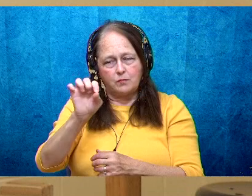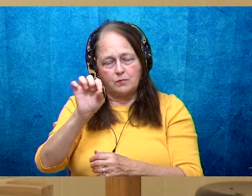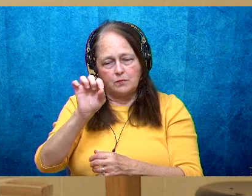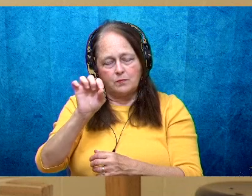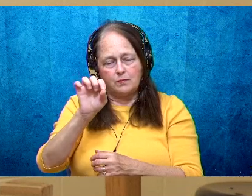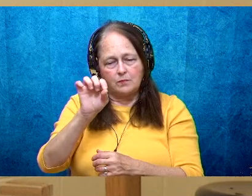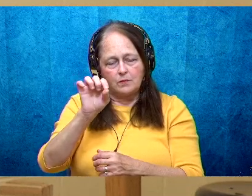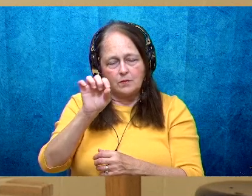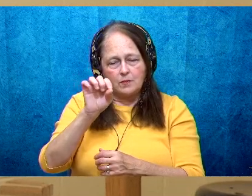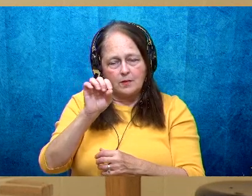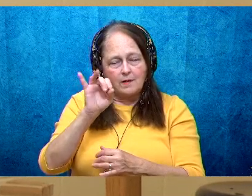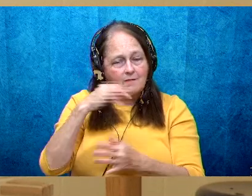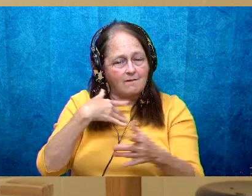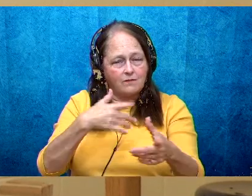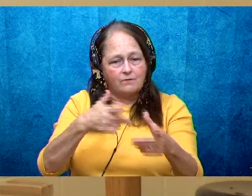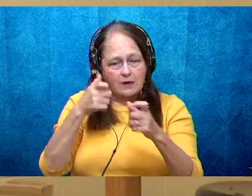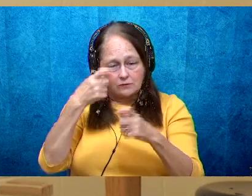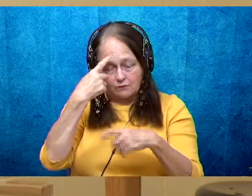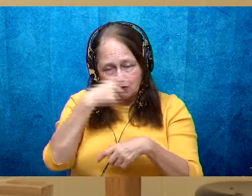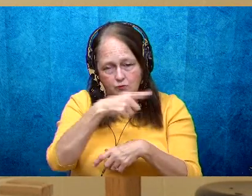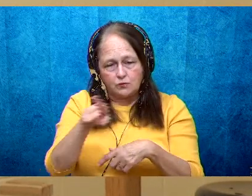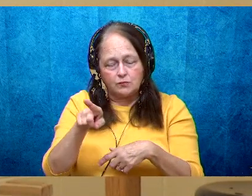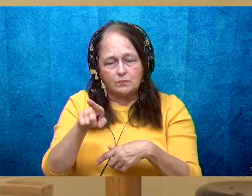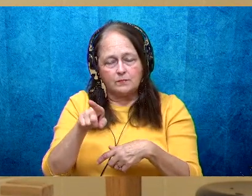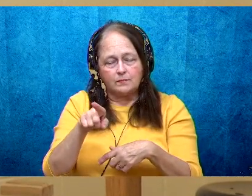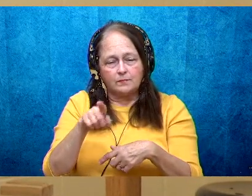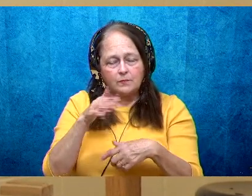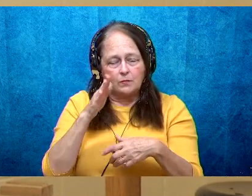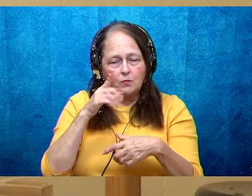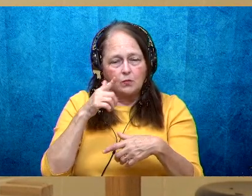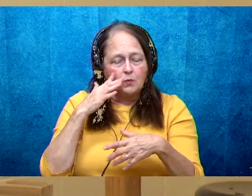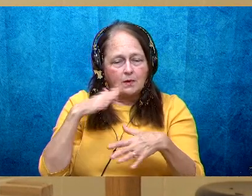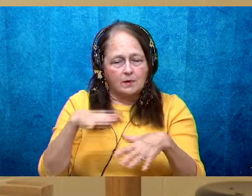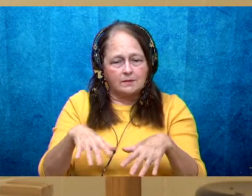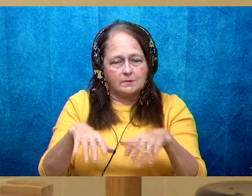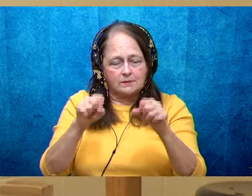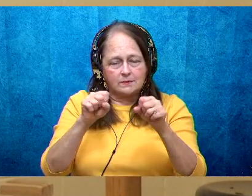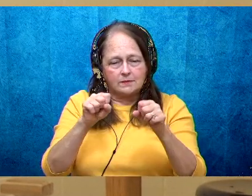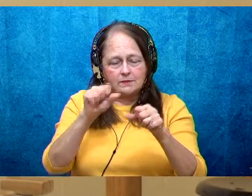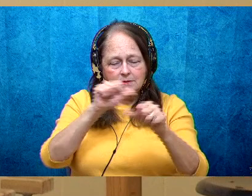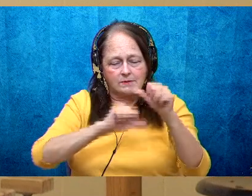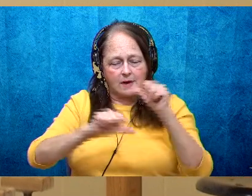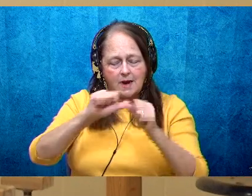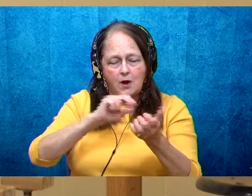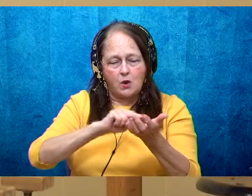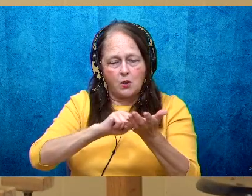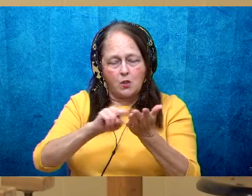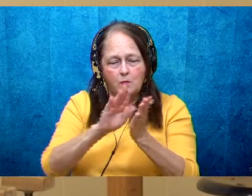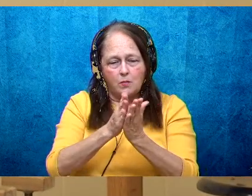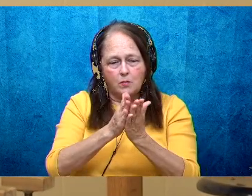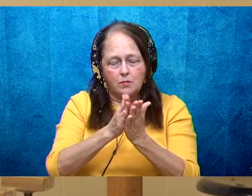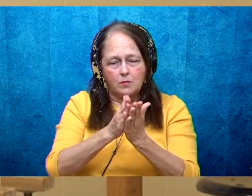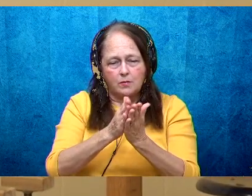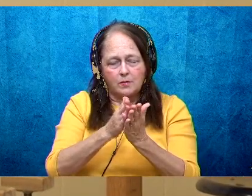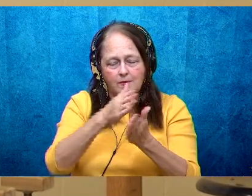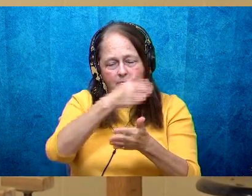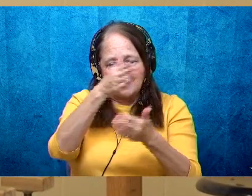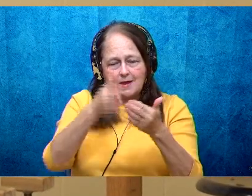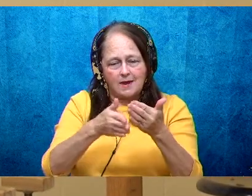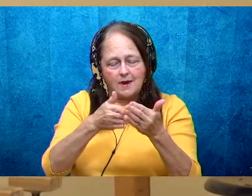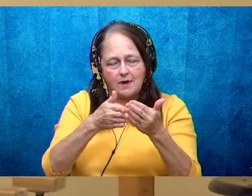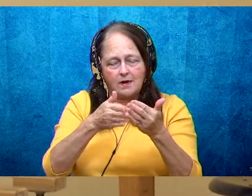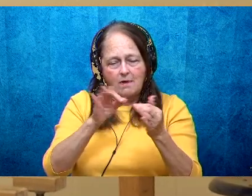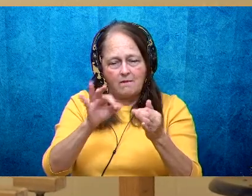If I'm moving too fast for you, we're going to take the science notebook and take some notes at the end of this